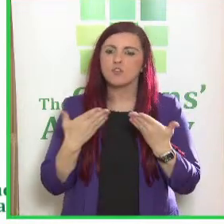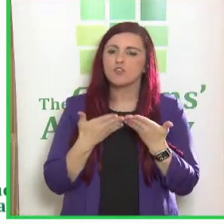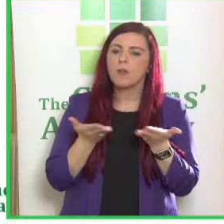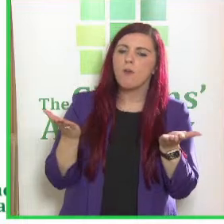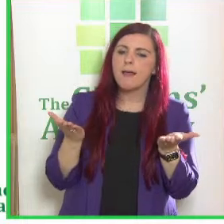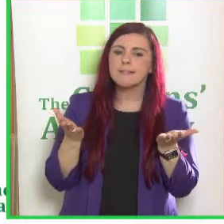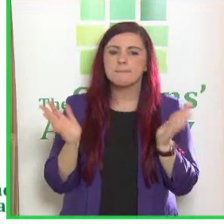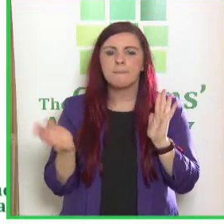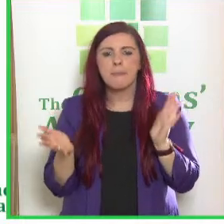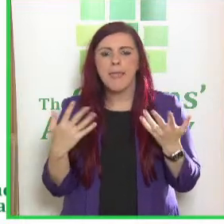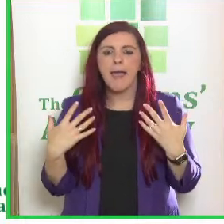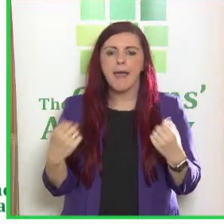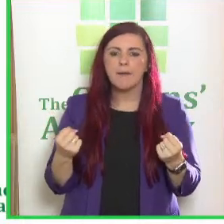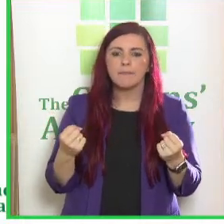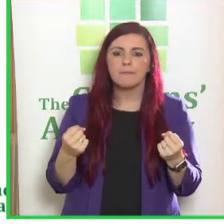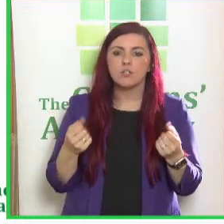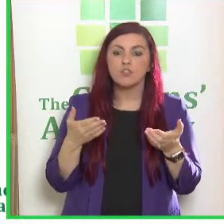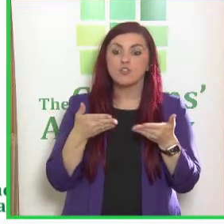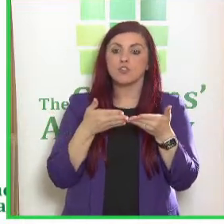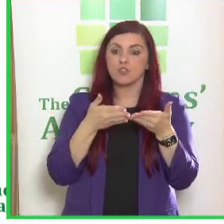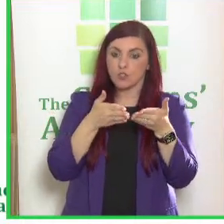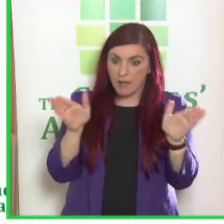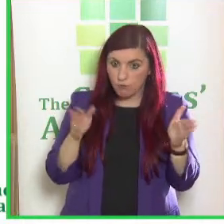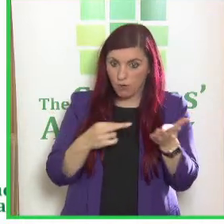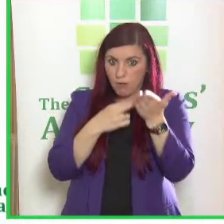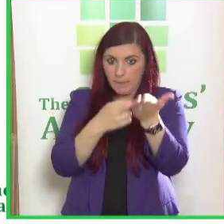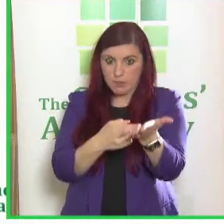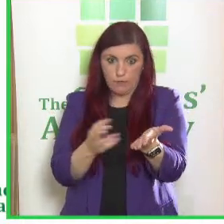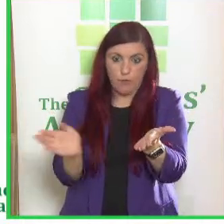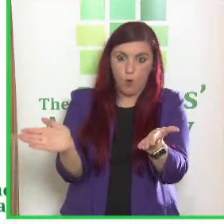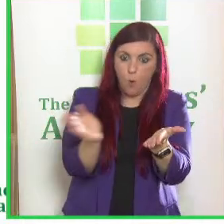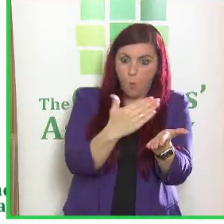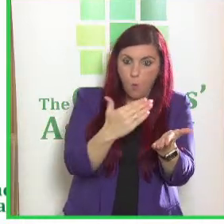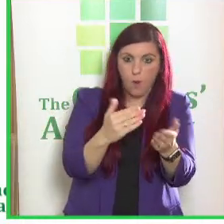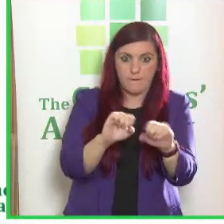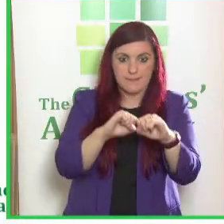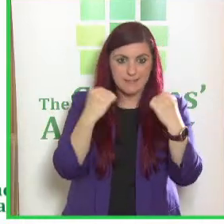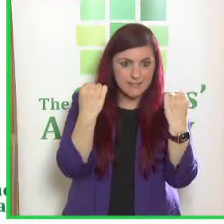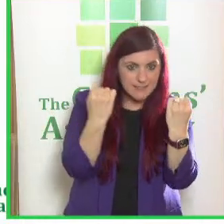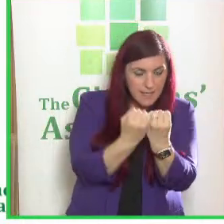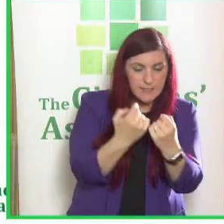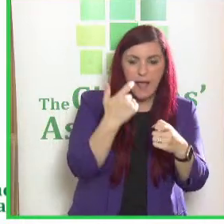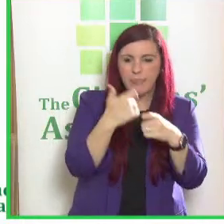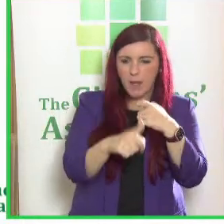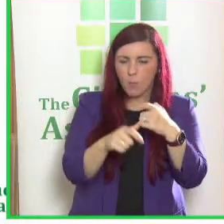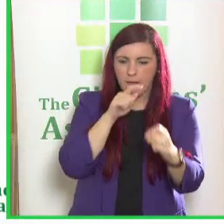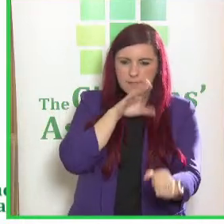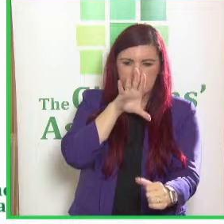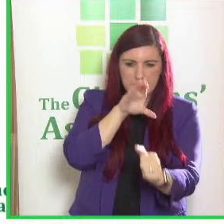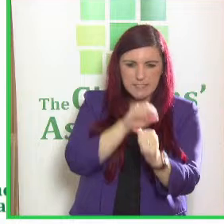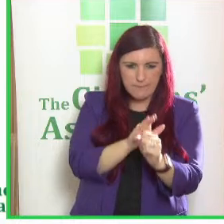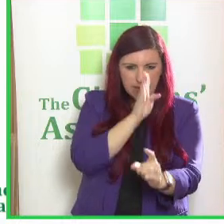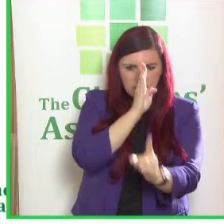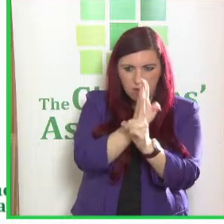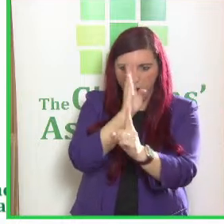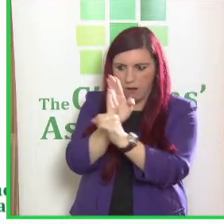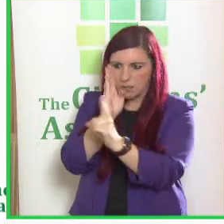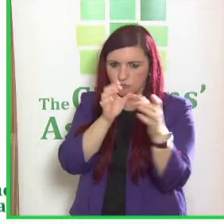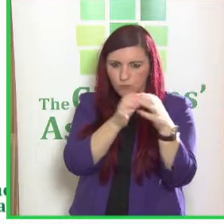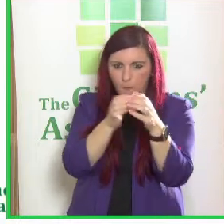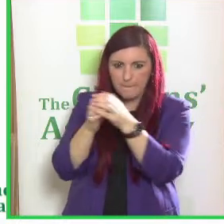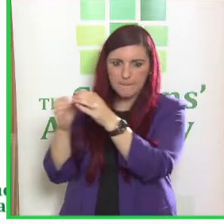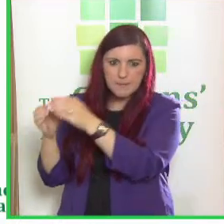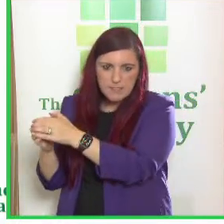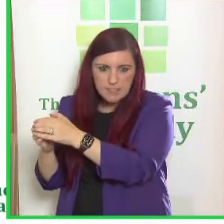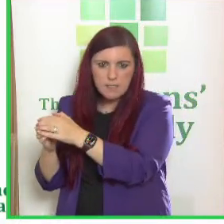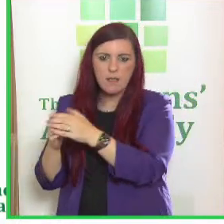So there are generalised recommendations that apply to the entire population, but then there are very specific targeted subgroups, as the Chair